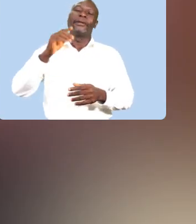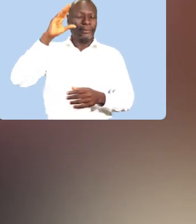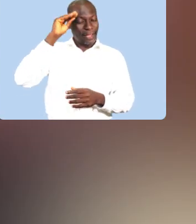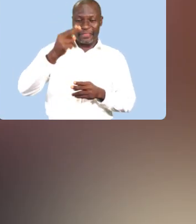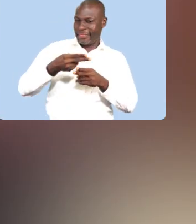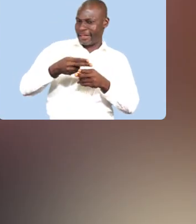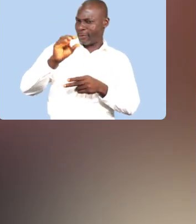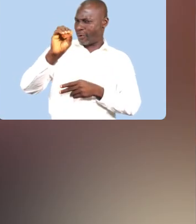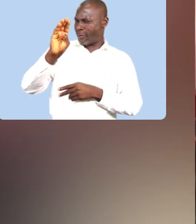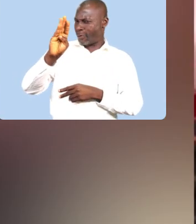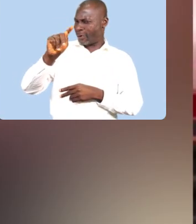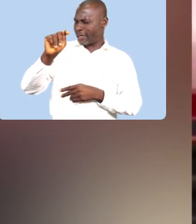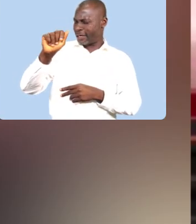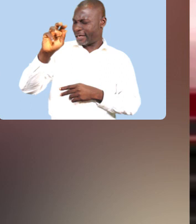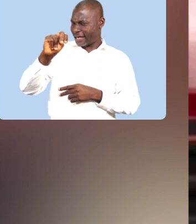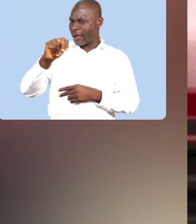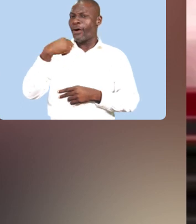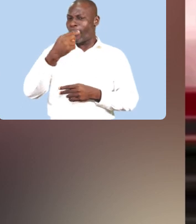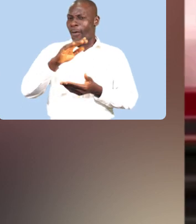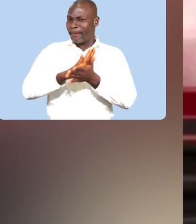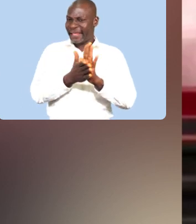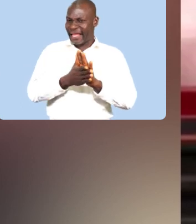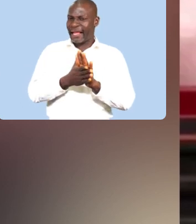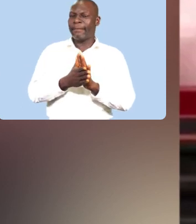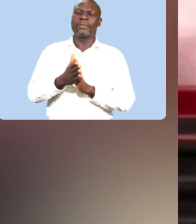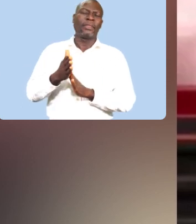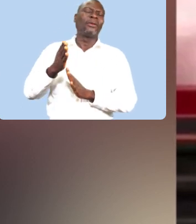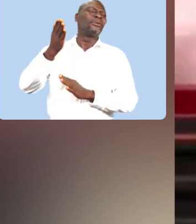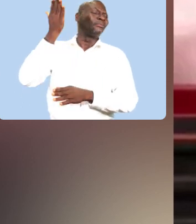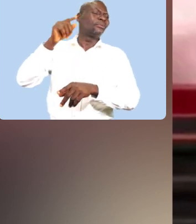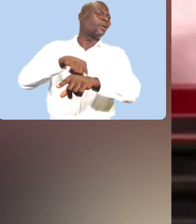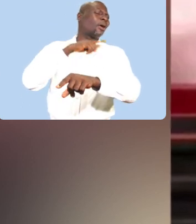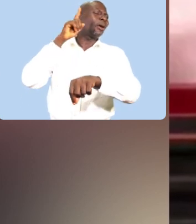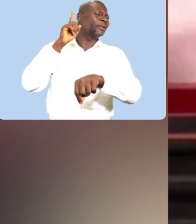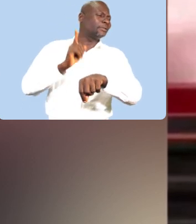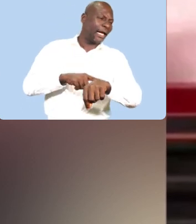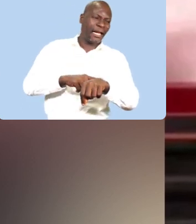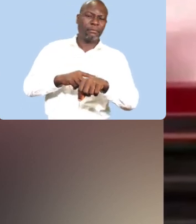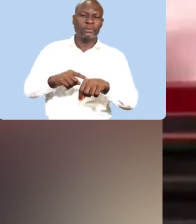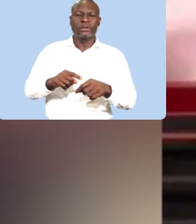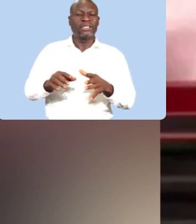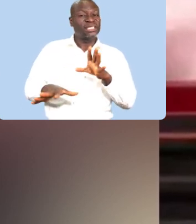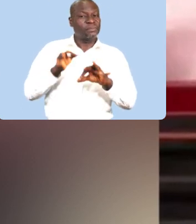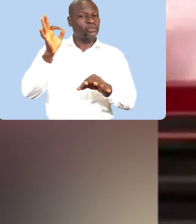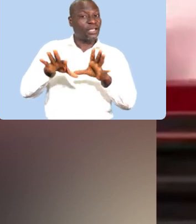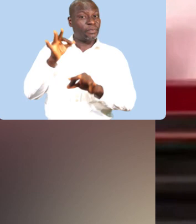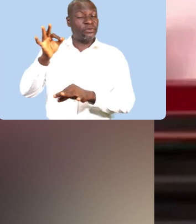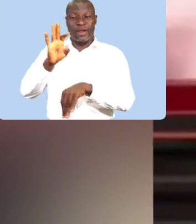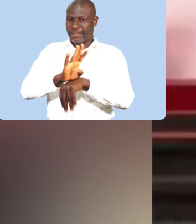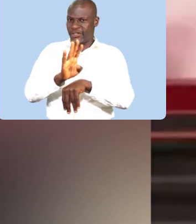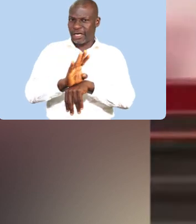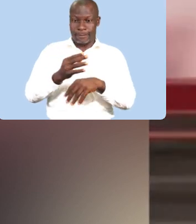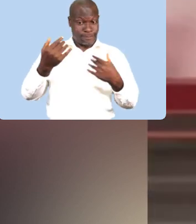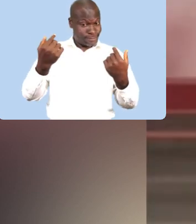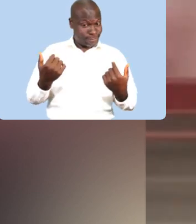obotan a waye honhon sori sofo a ga na hanipa bebre enim no no onyankopon adom wadhunu no kra